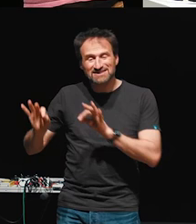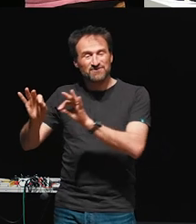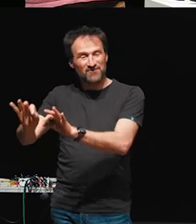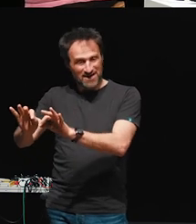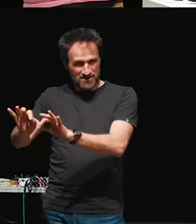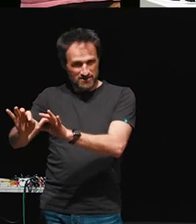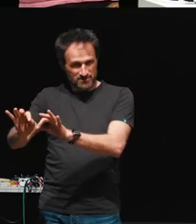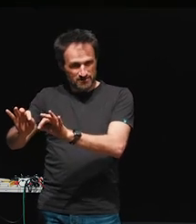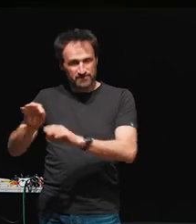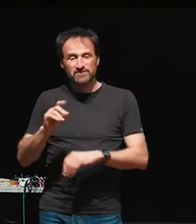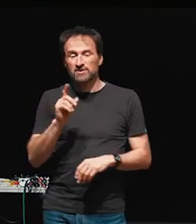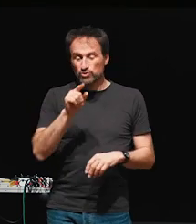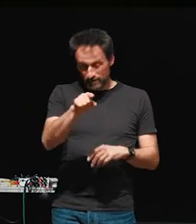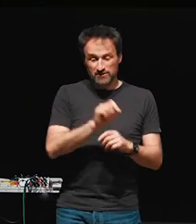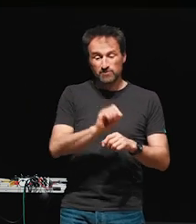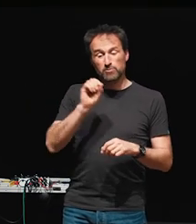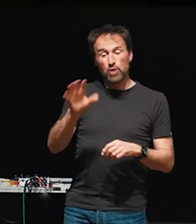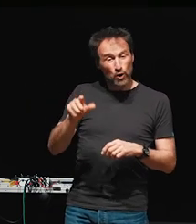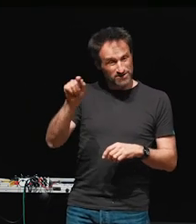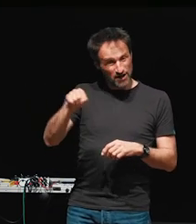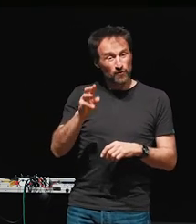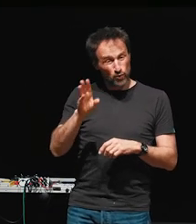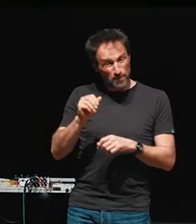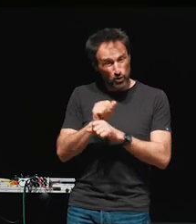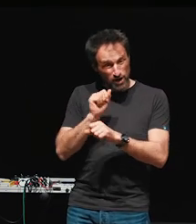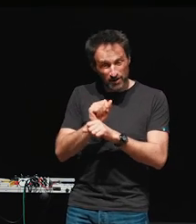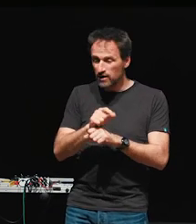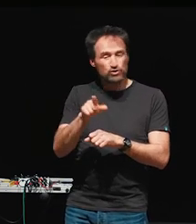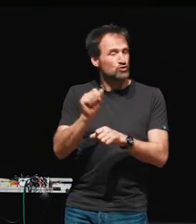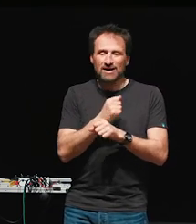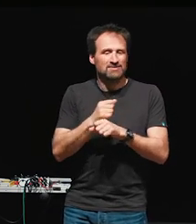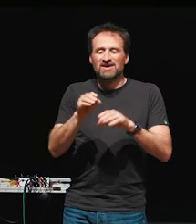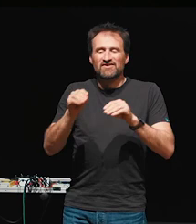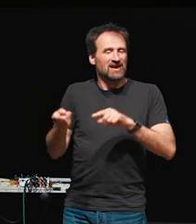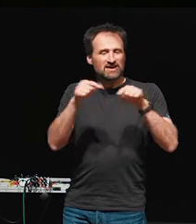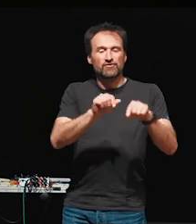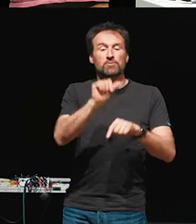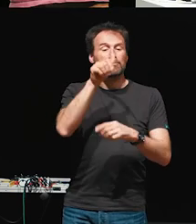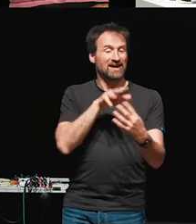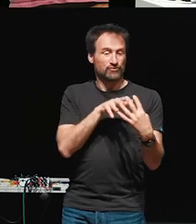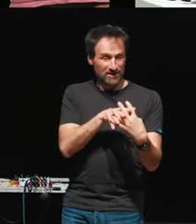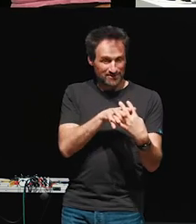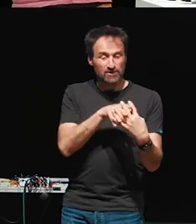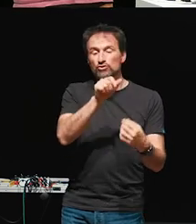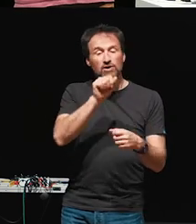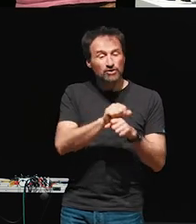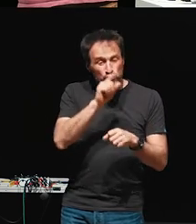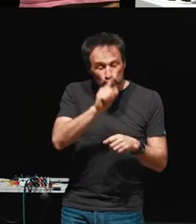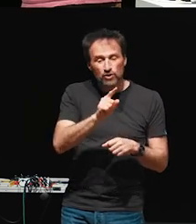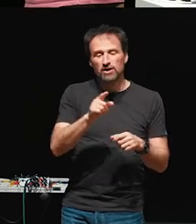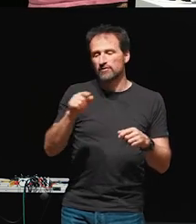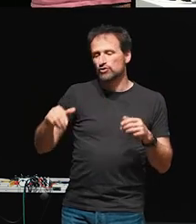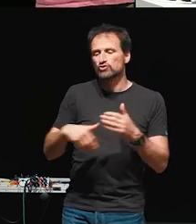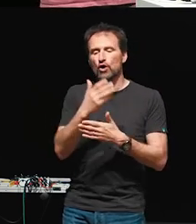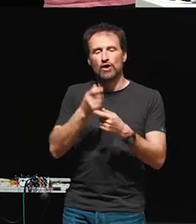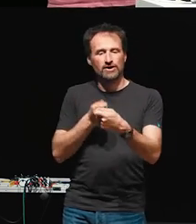a port into your web worker, you can no longer use it from the main thread. Instead, you can only use it from the new context that it is in,